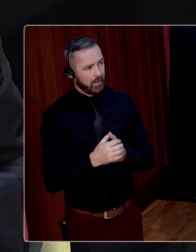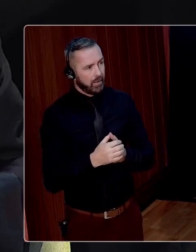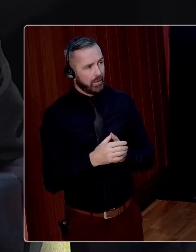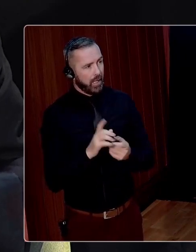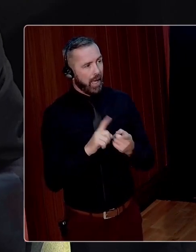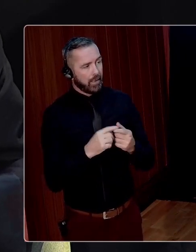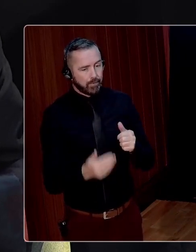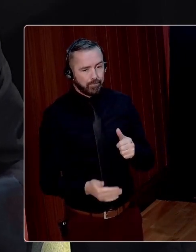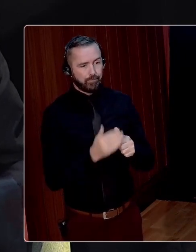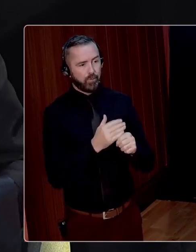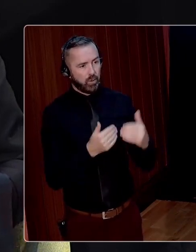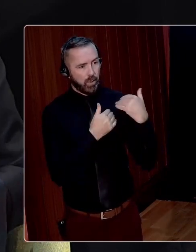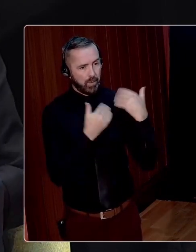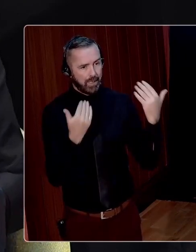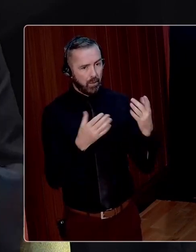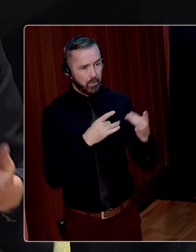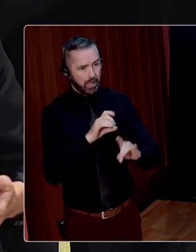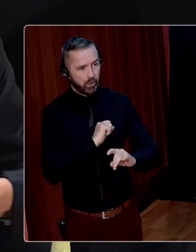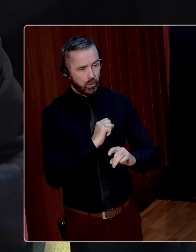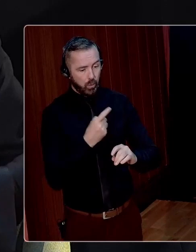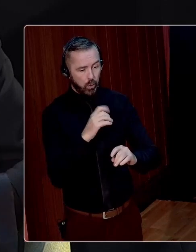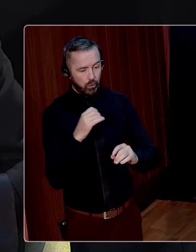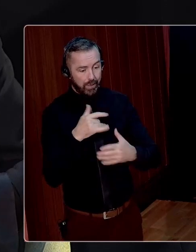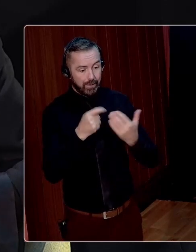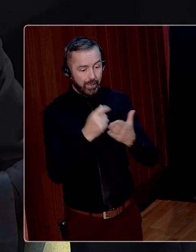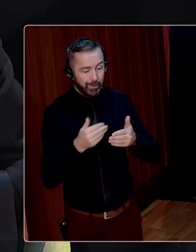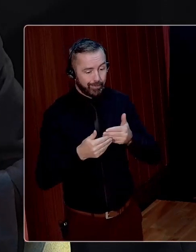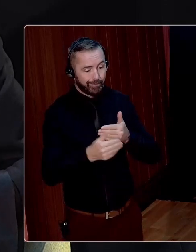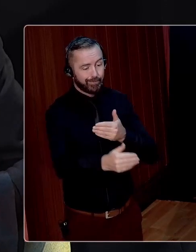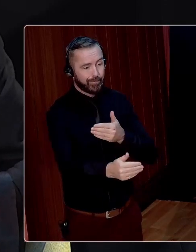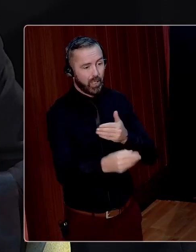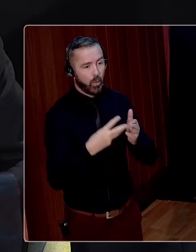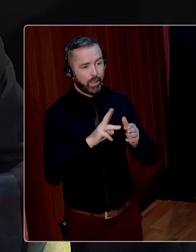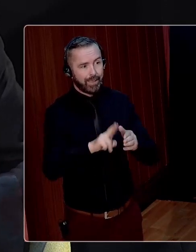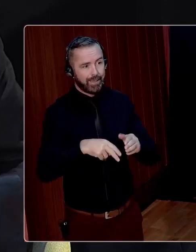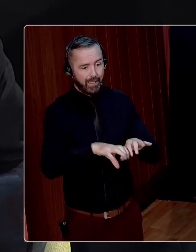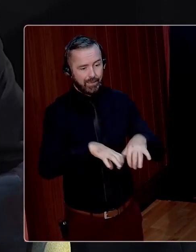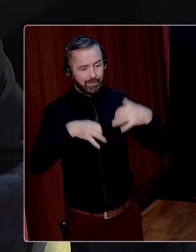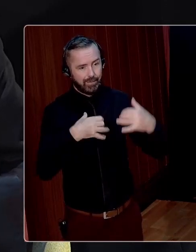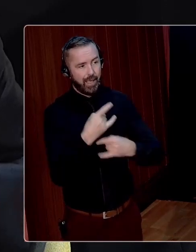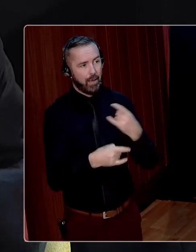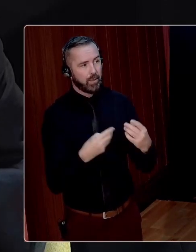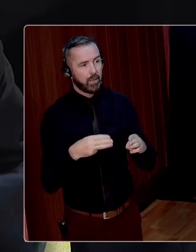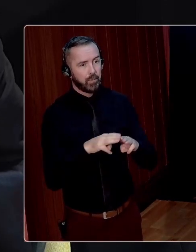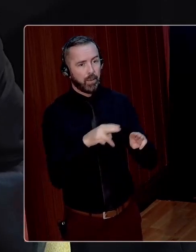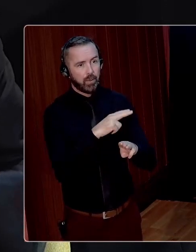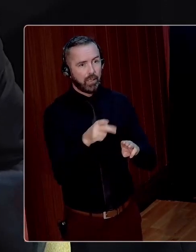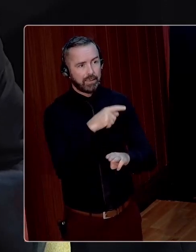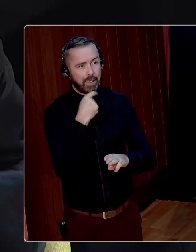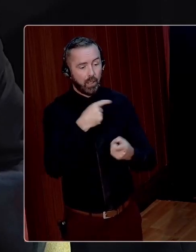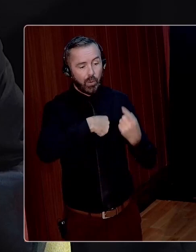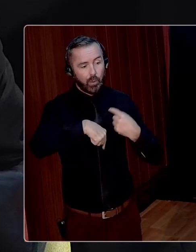principal responsibility I have now is to ensure that in another 100 years, when the next Congress is going on, that people will not be saying